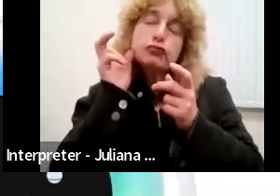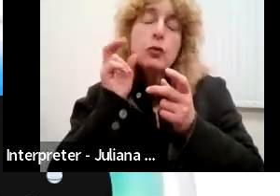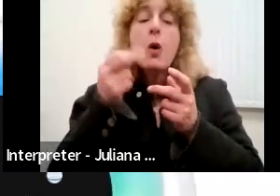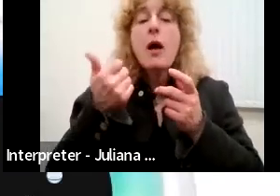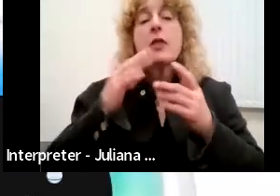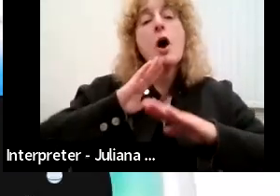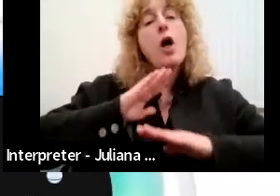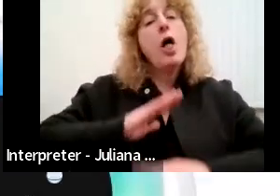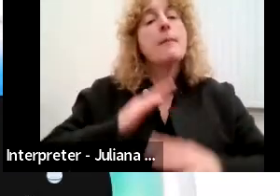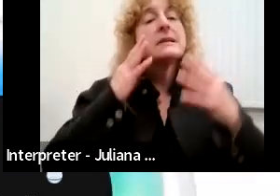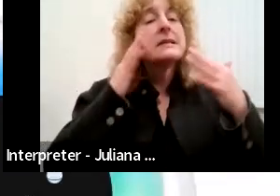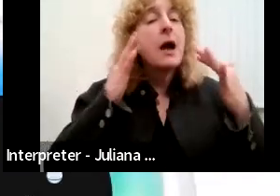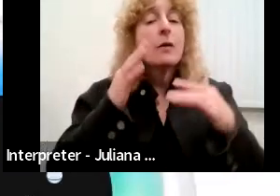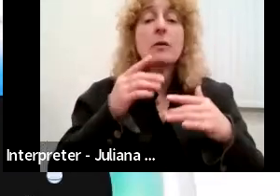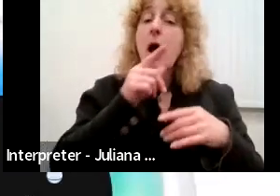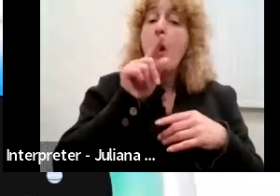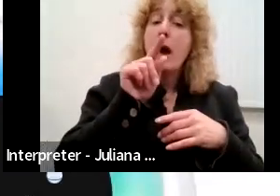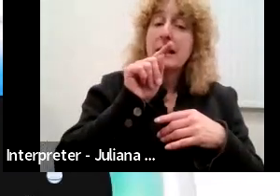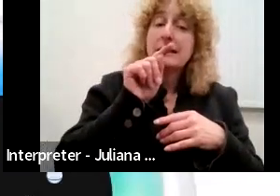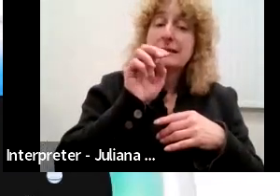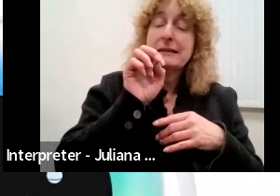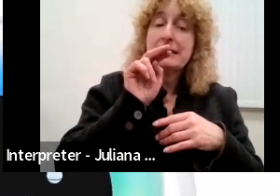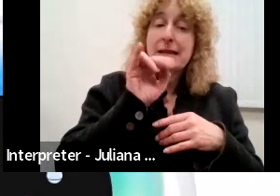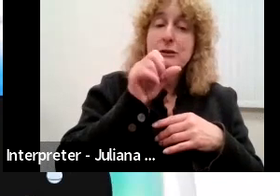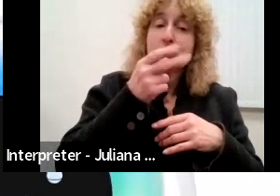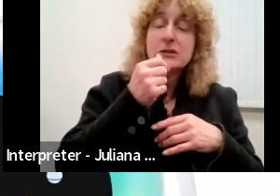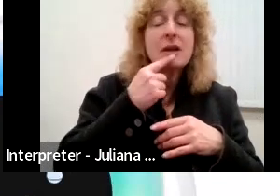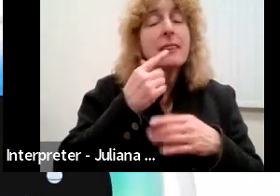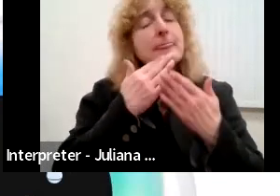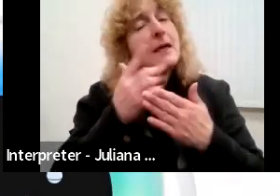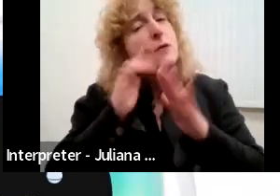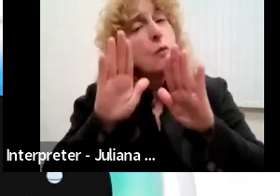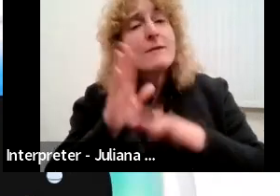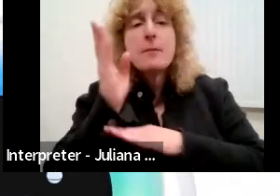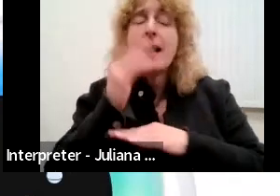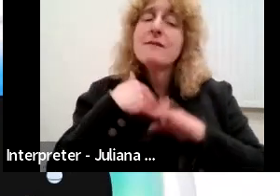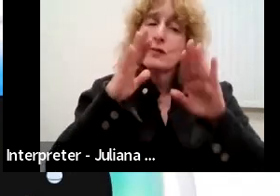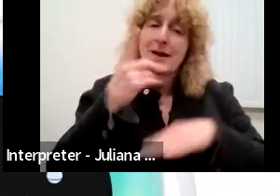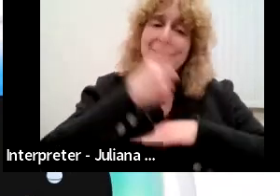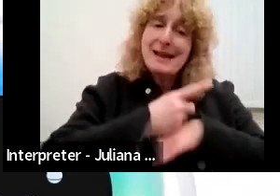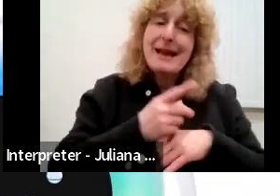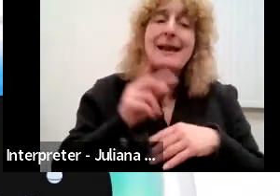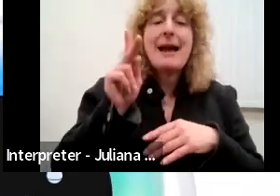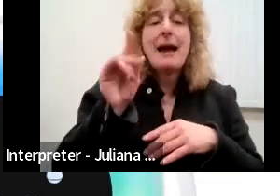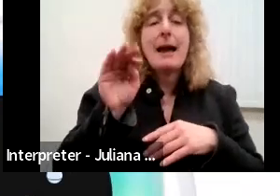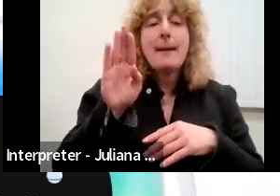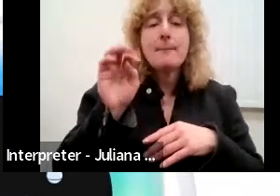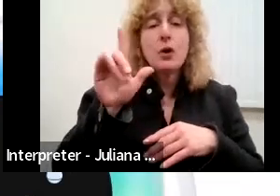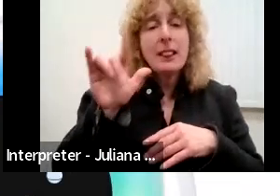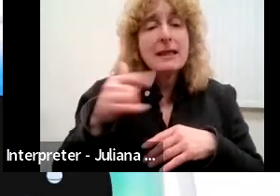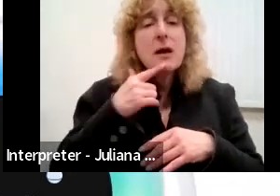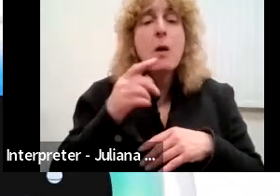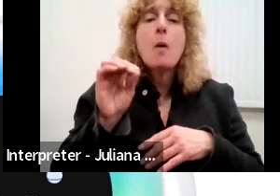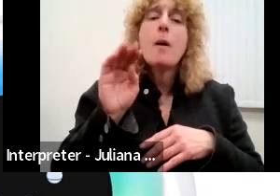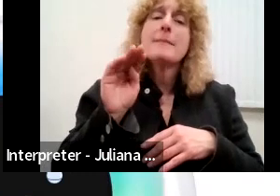such a wonderful presentation. Have a great day. Thanks. You too. Kimberly says, OMG, these are amazing. I would